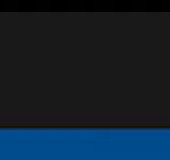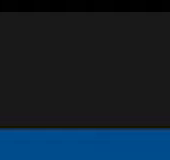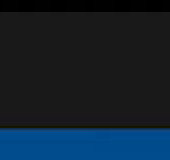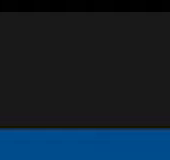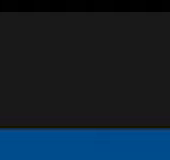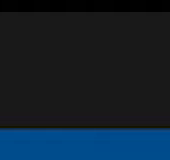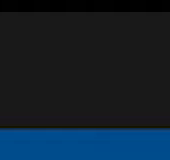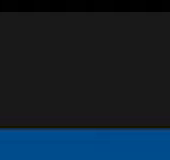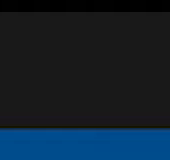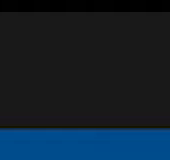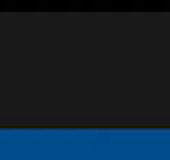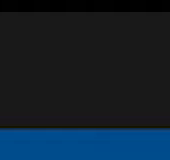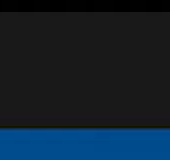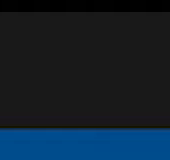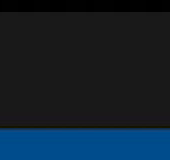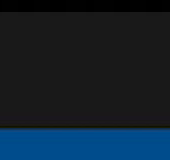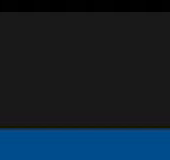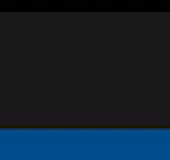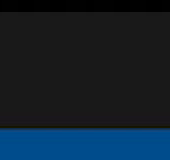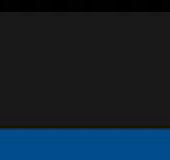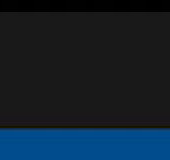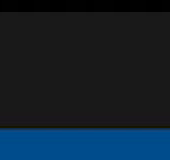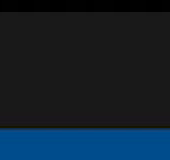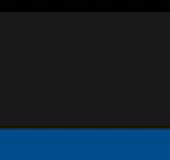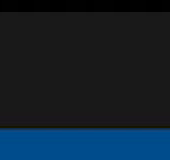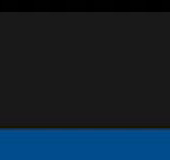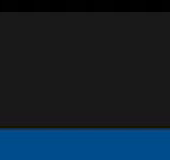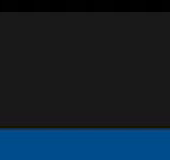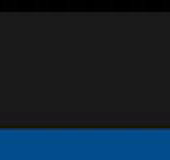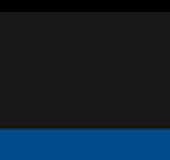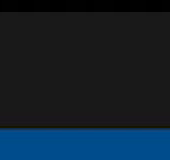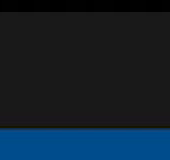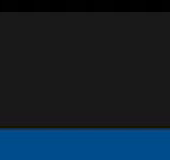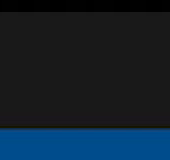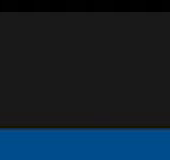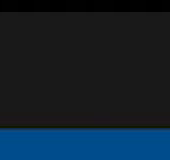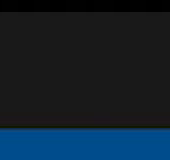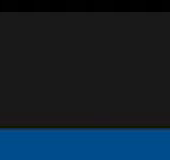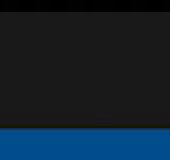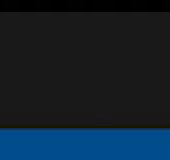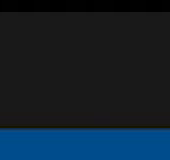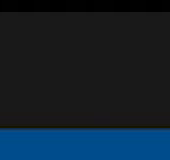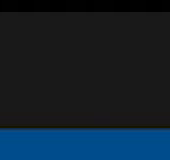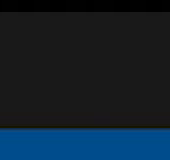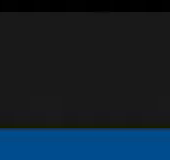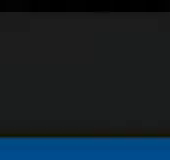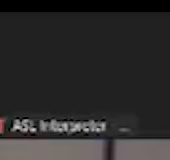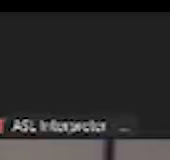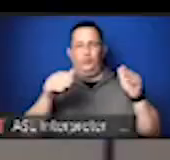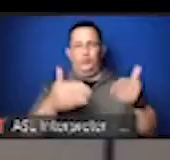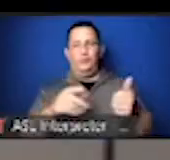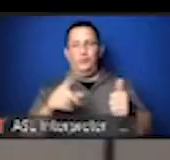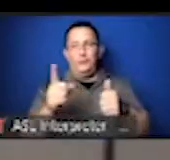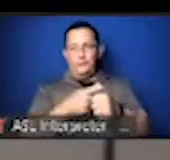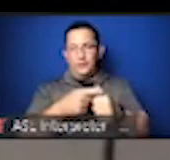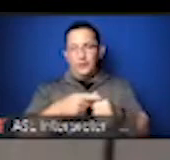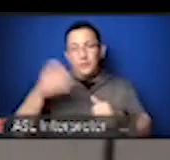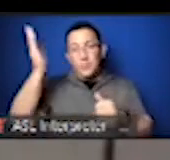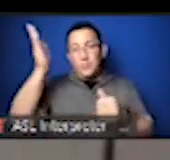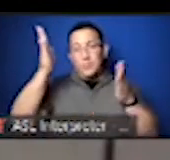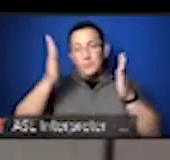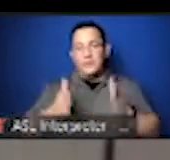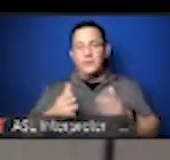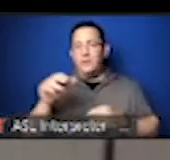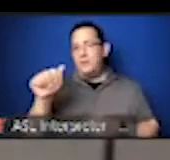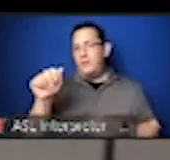We want to remind our viewers that personal attacks, racist, hateful, and derogatory language are discouraged, and we will not